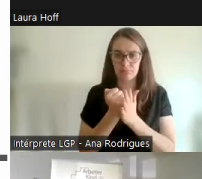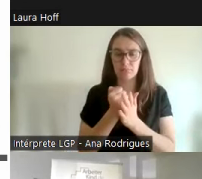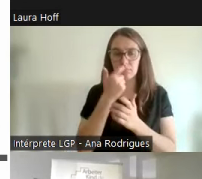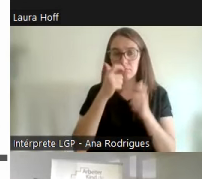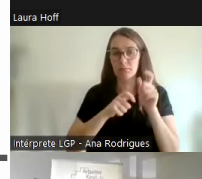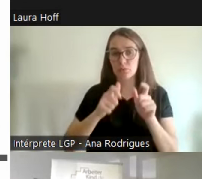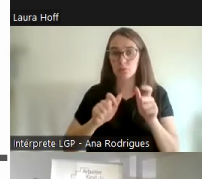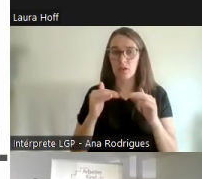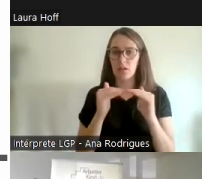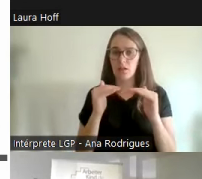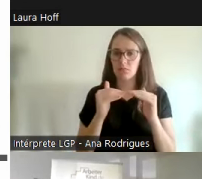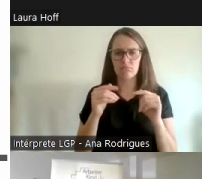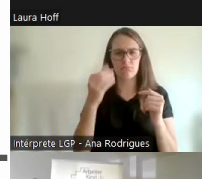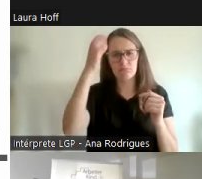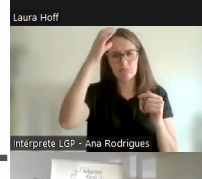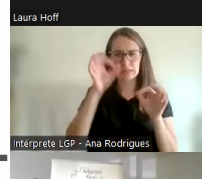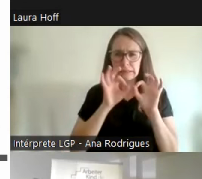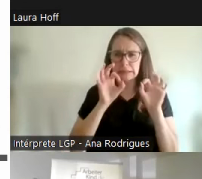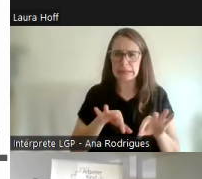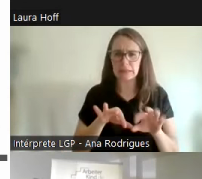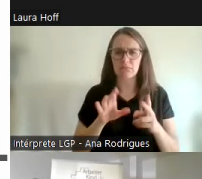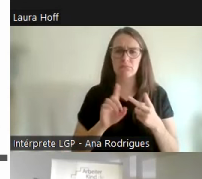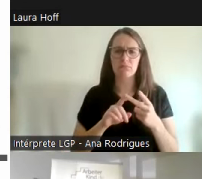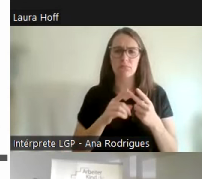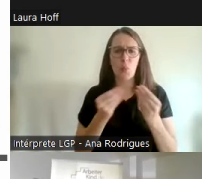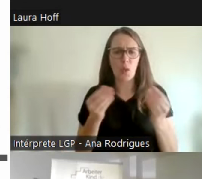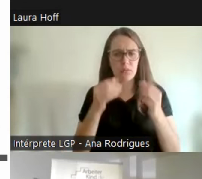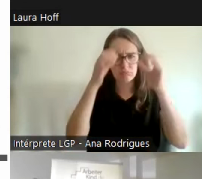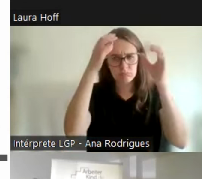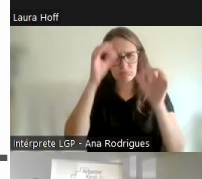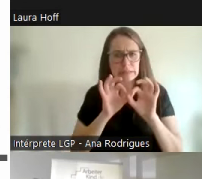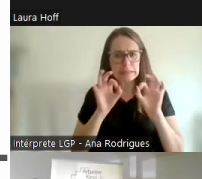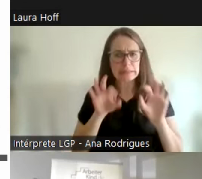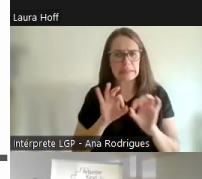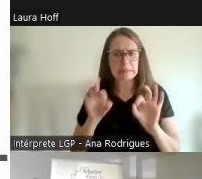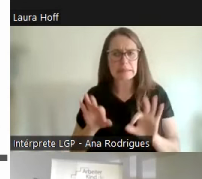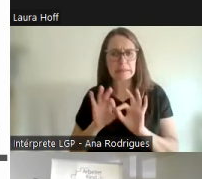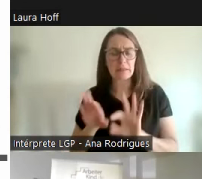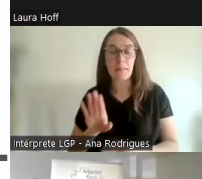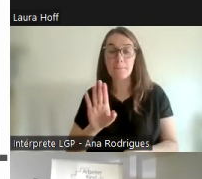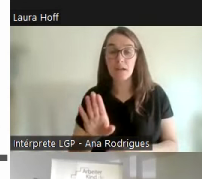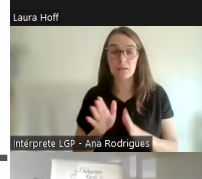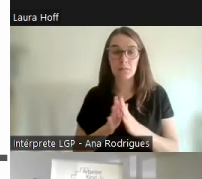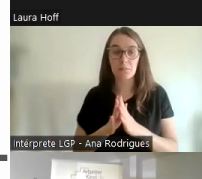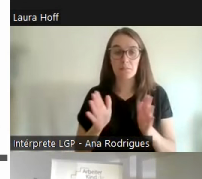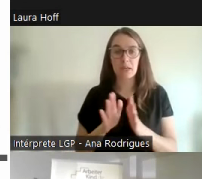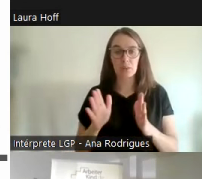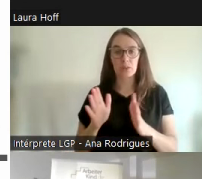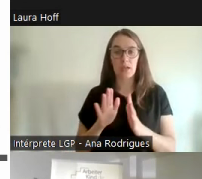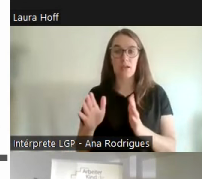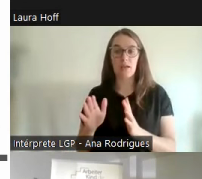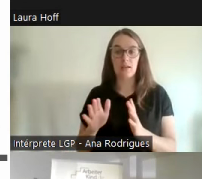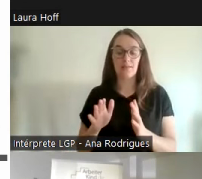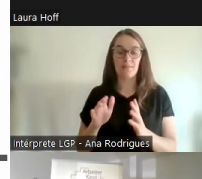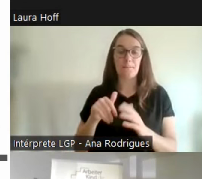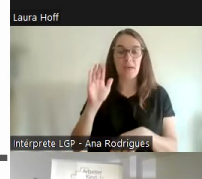are equally smart, equally qualified, you could say, But many more